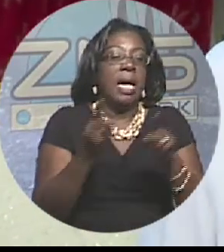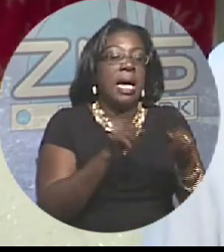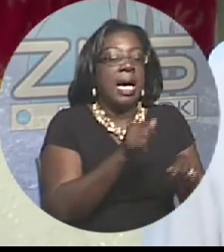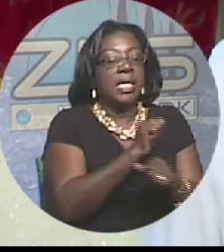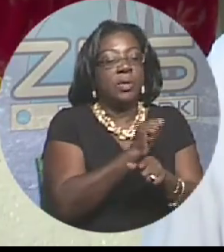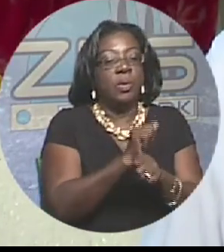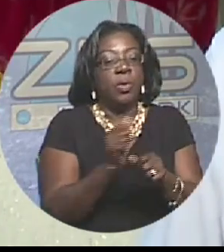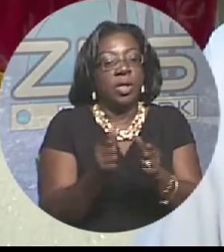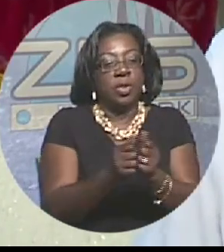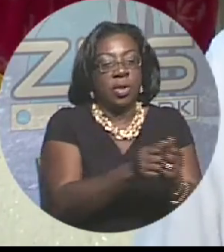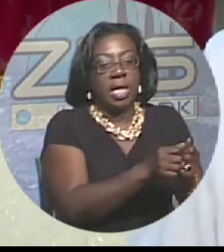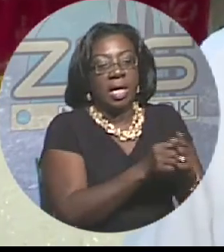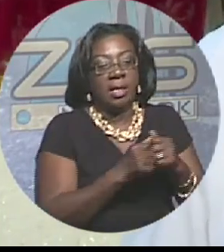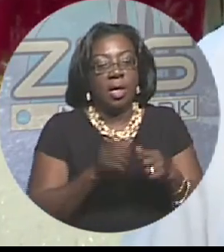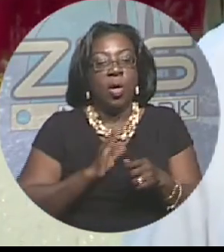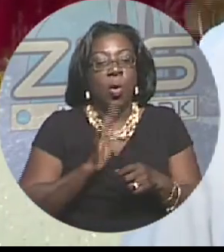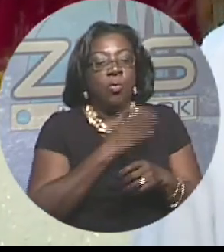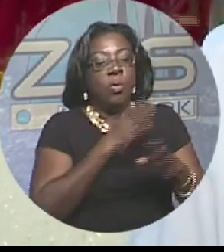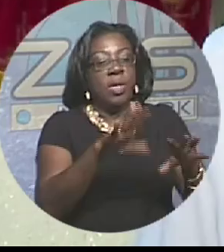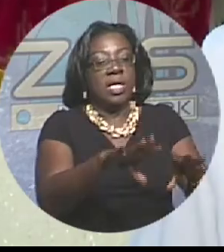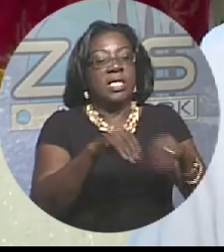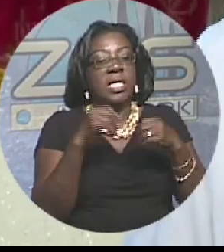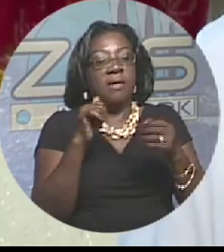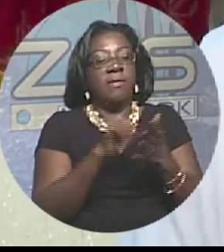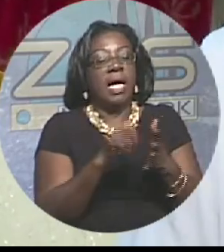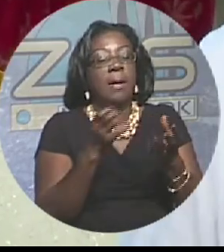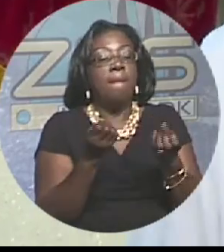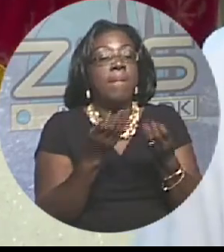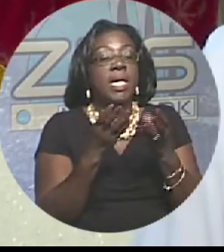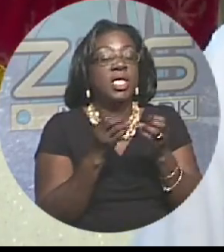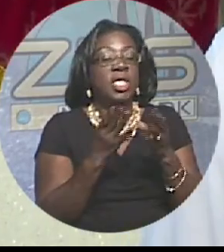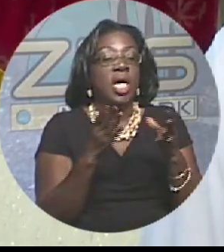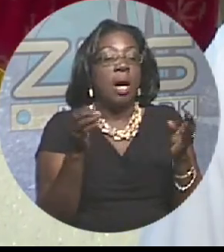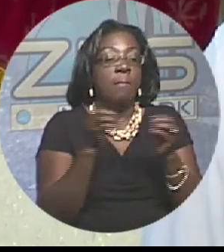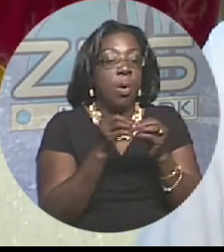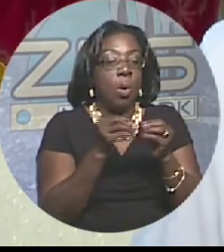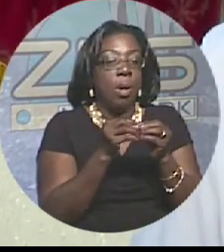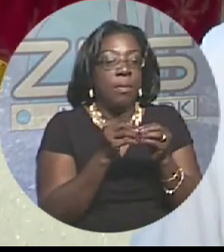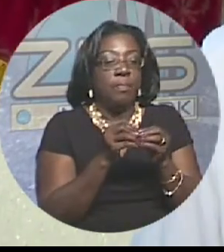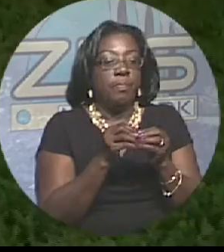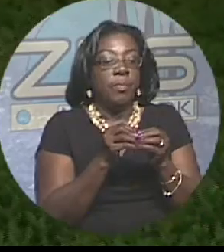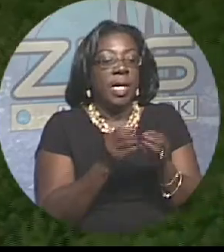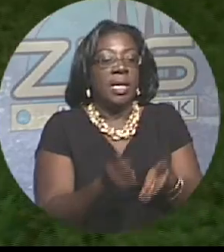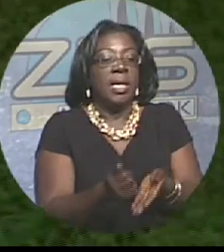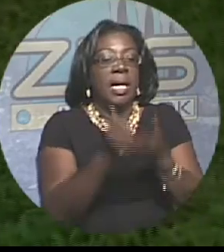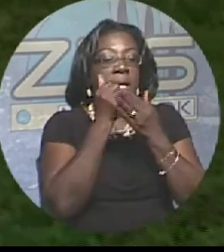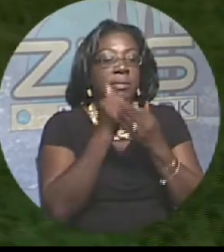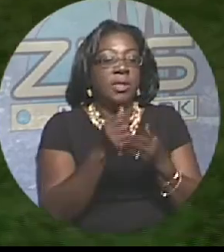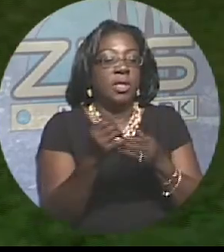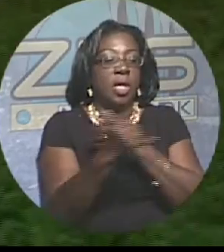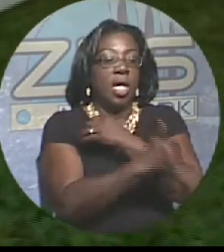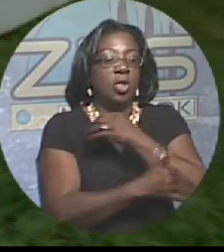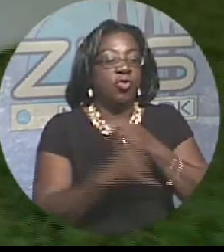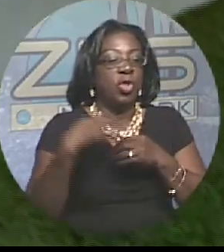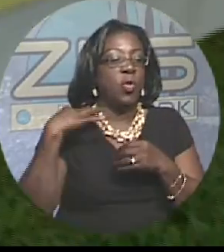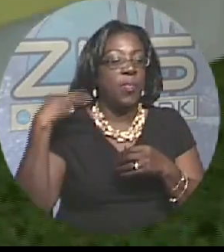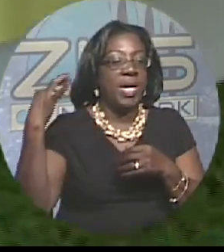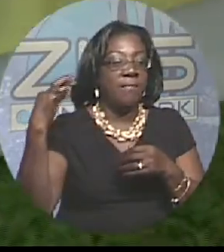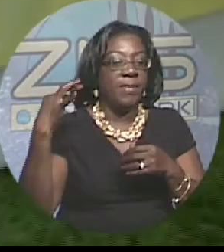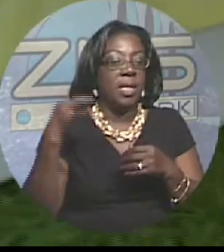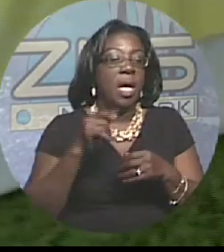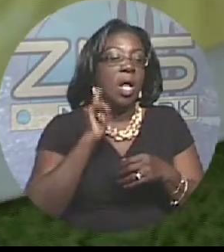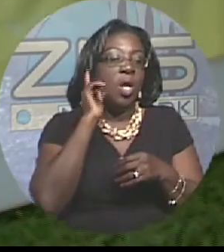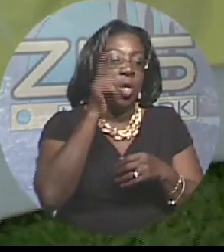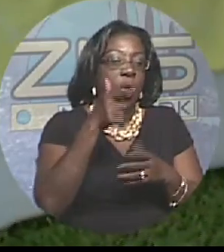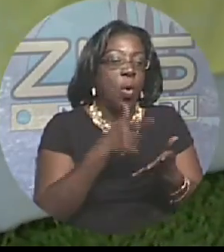that much more. And working with a body that understands what true partnership is, it helps the country benefit. Because look what's happening today.